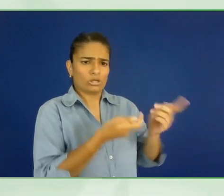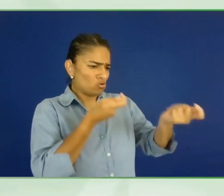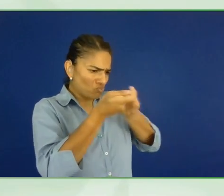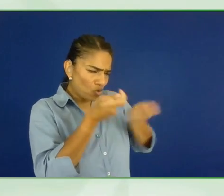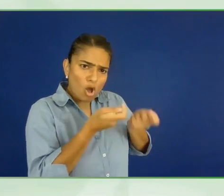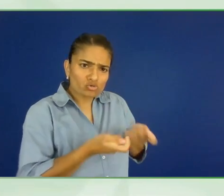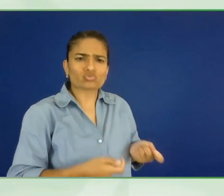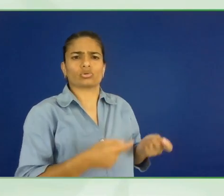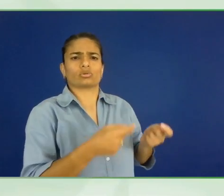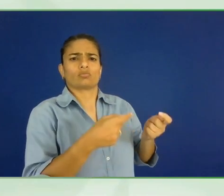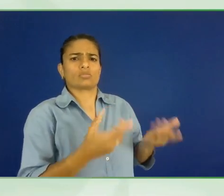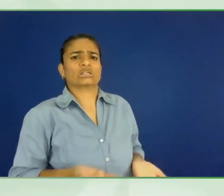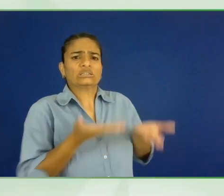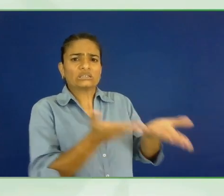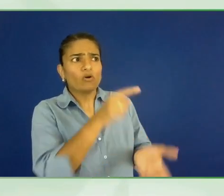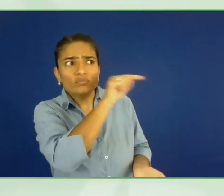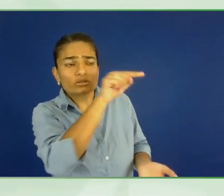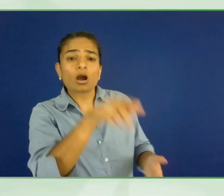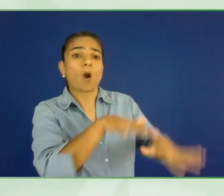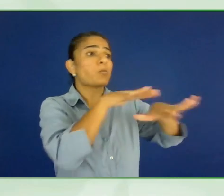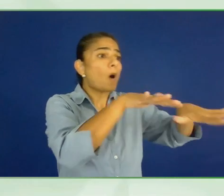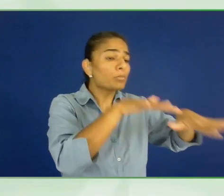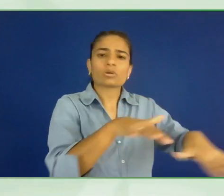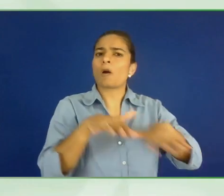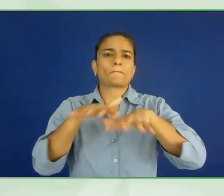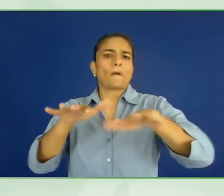and non-public, and NGOs, of course, are non-public